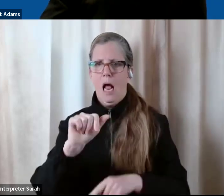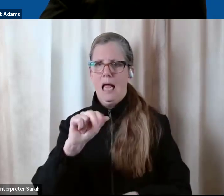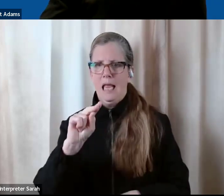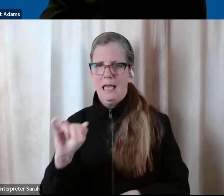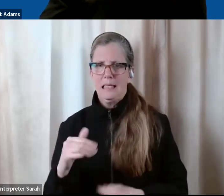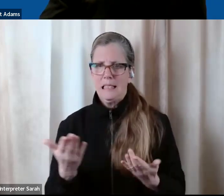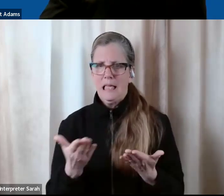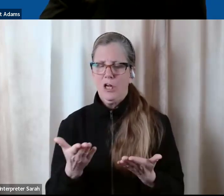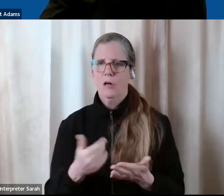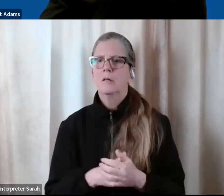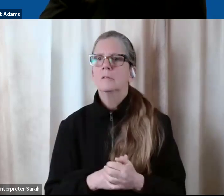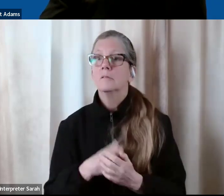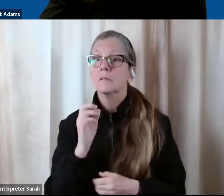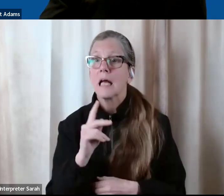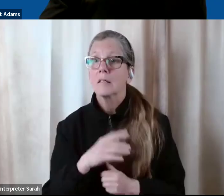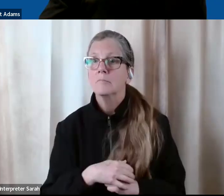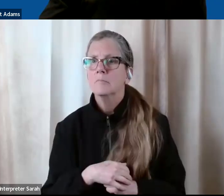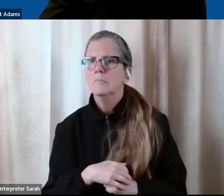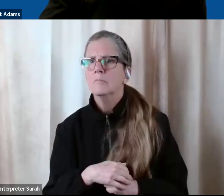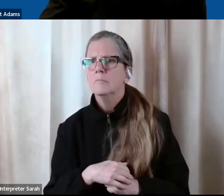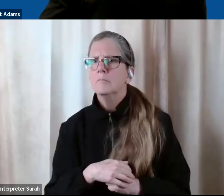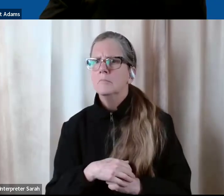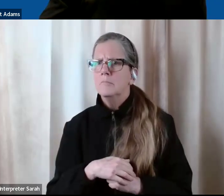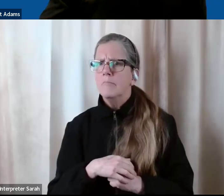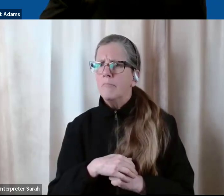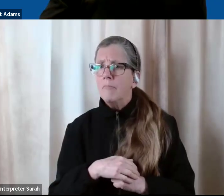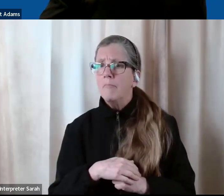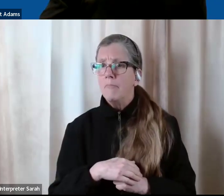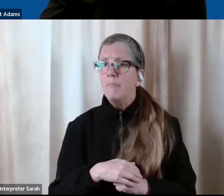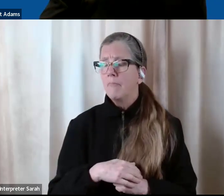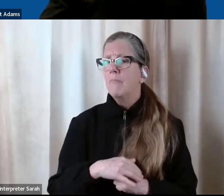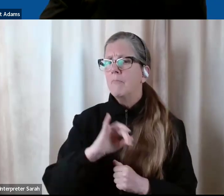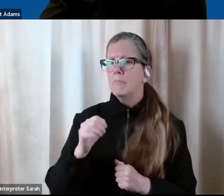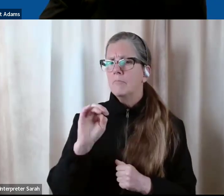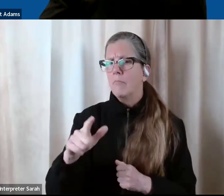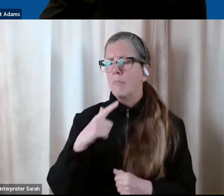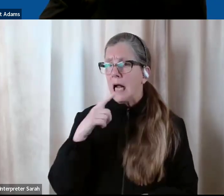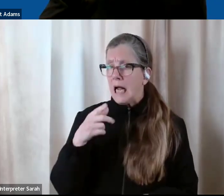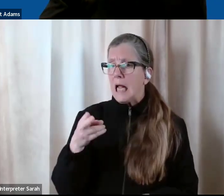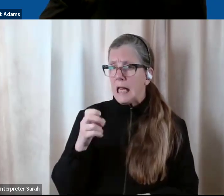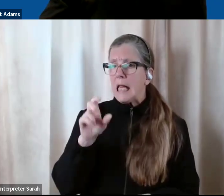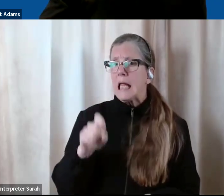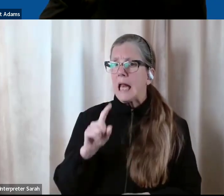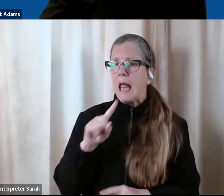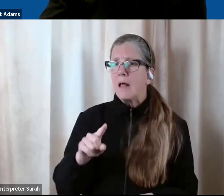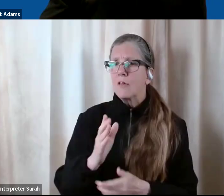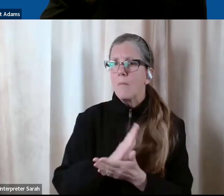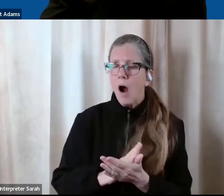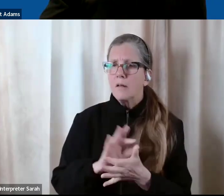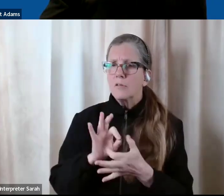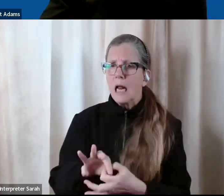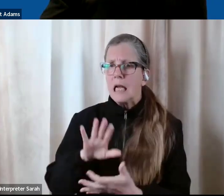here. Okay. Well, he can answer the part that deals with his program. Okay,